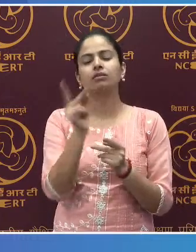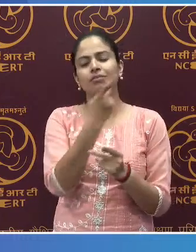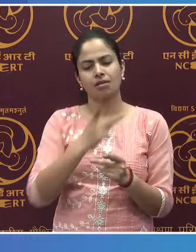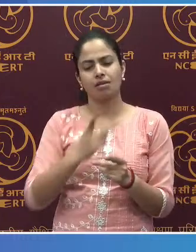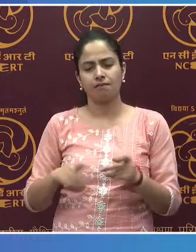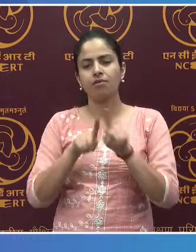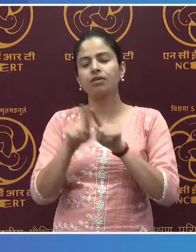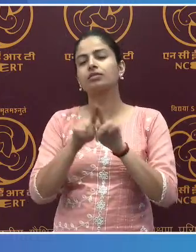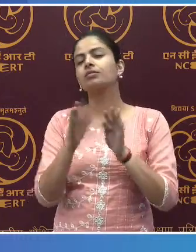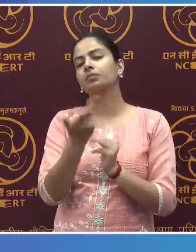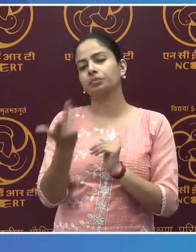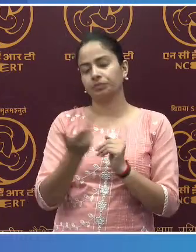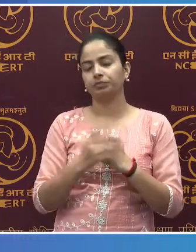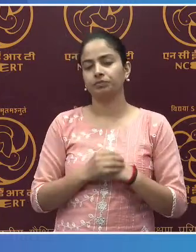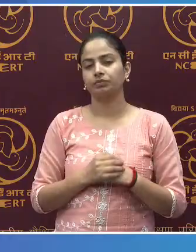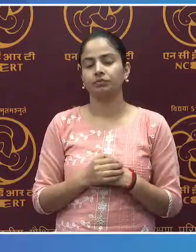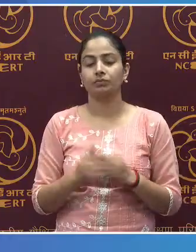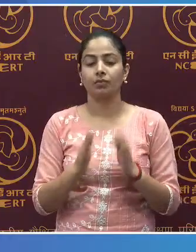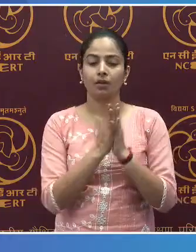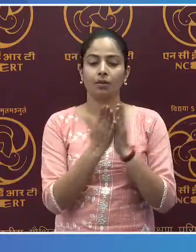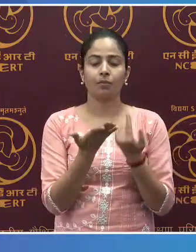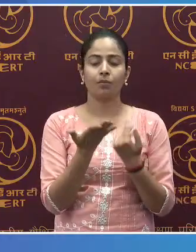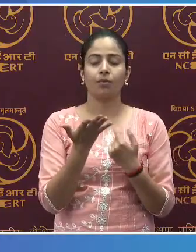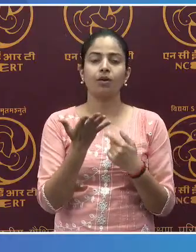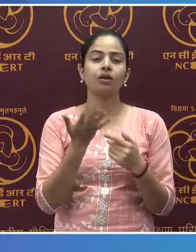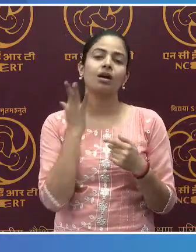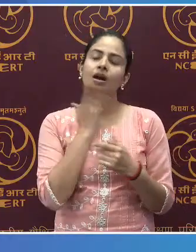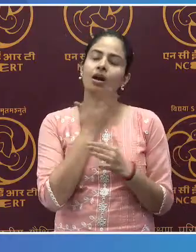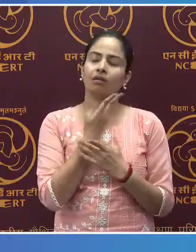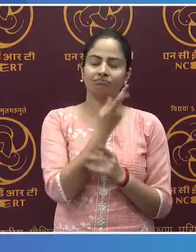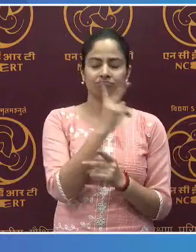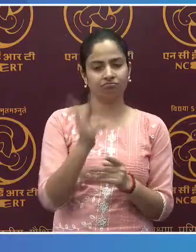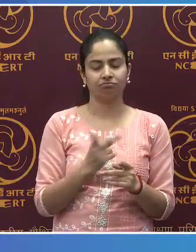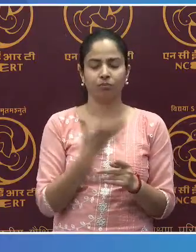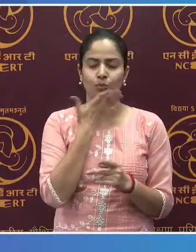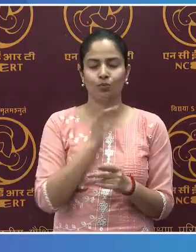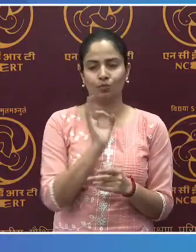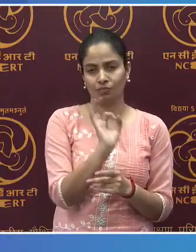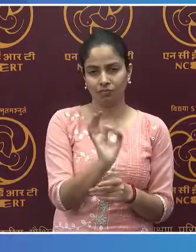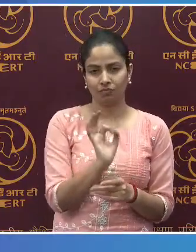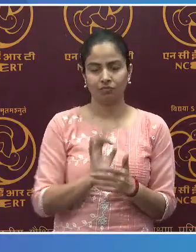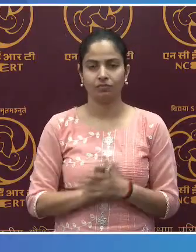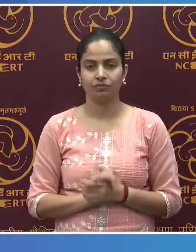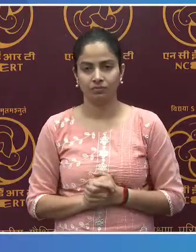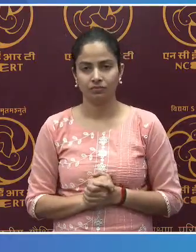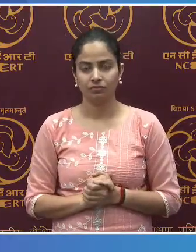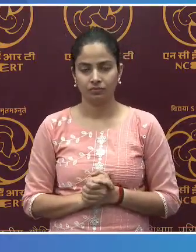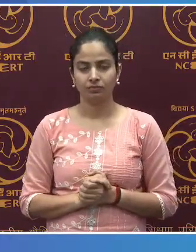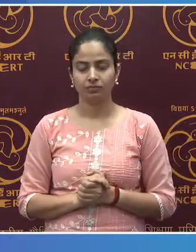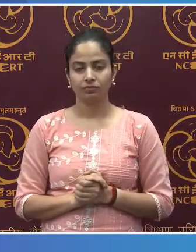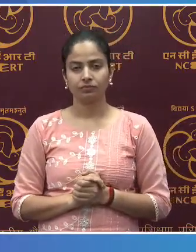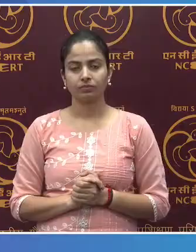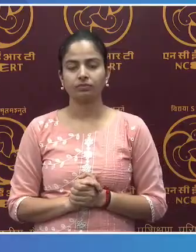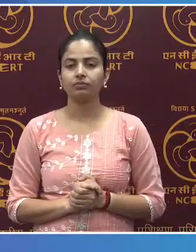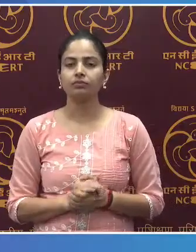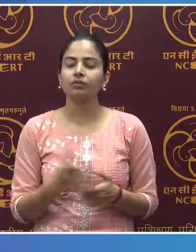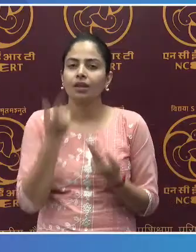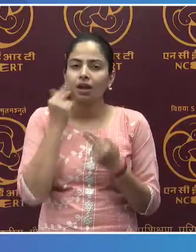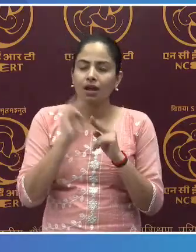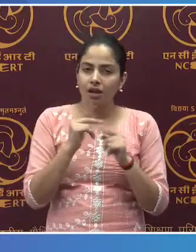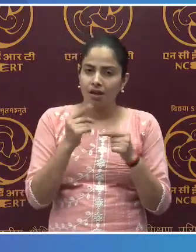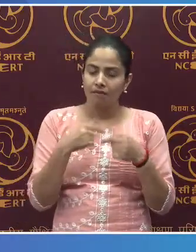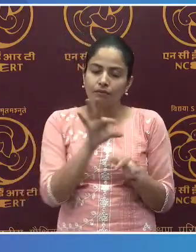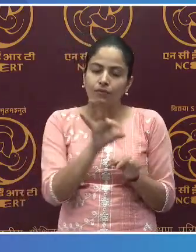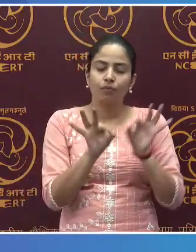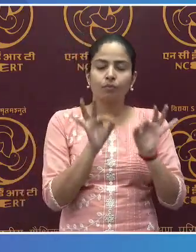this quote, then by the way, sir, book is really colorful. Yes, you can see that. I will come here in a short while from now. So, if you